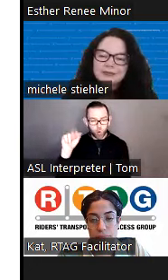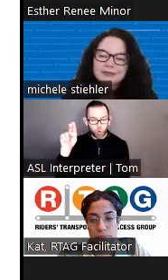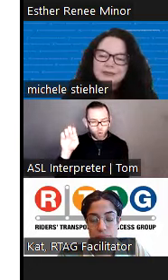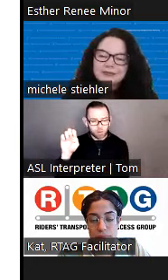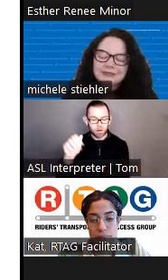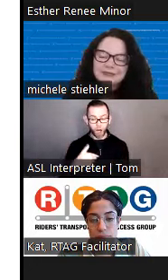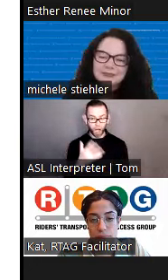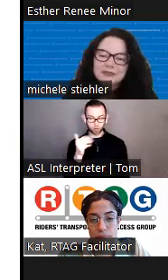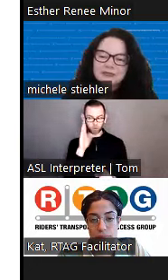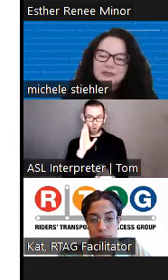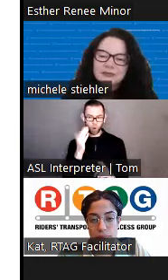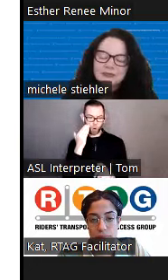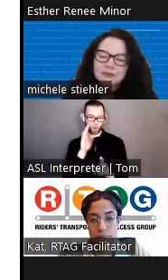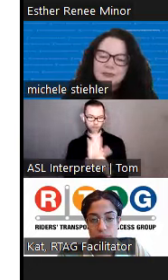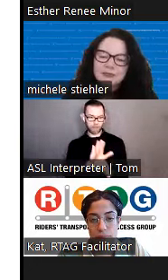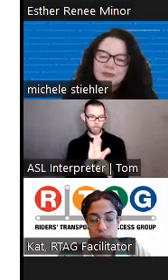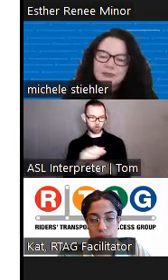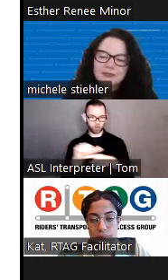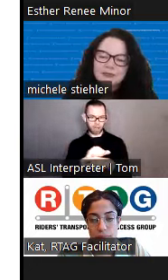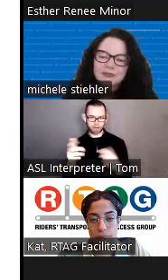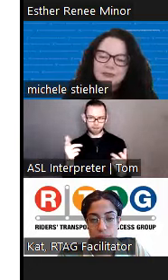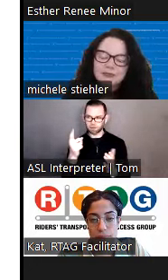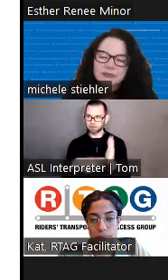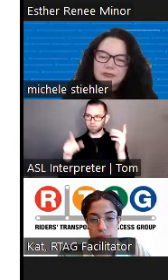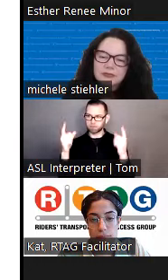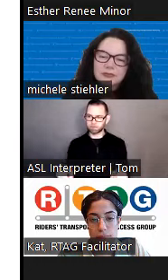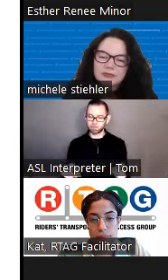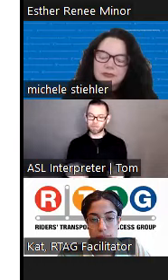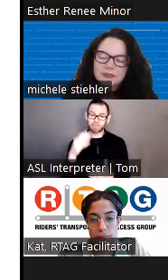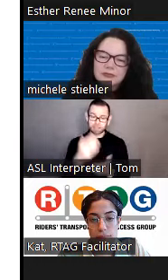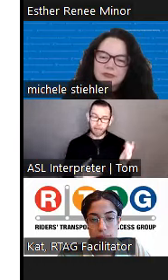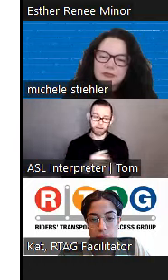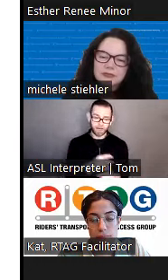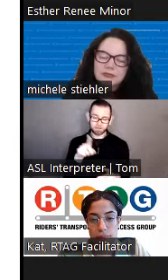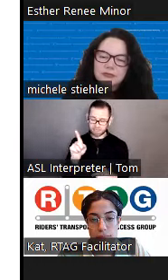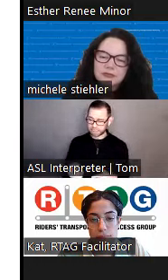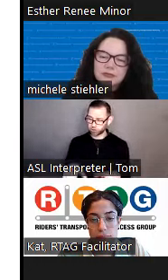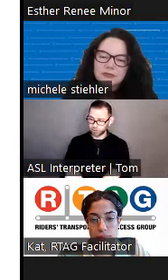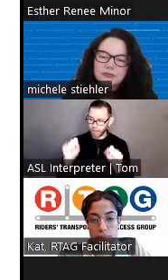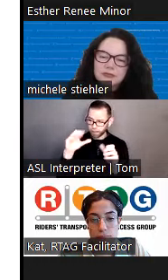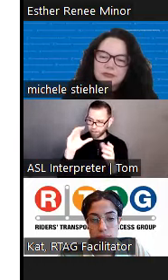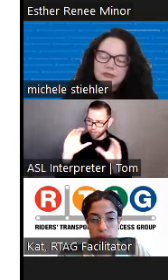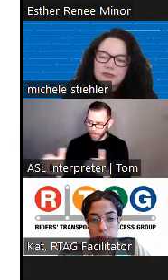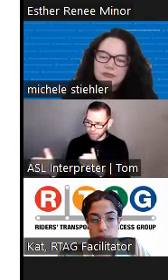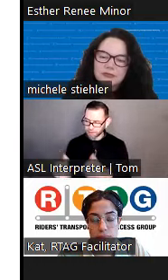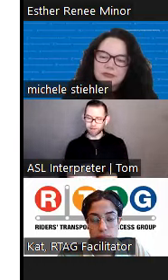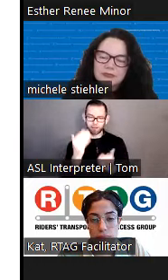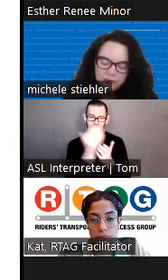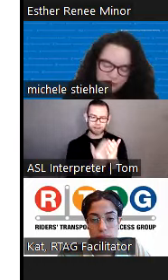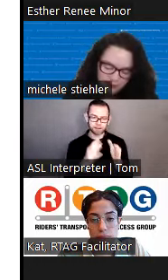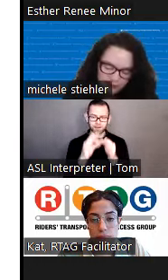through, because some of them need classes or lessons in